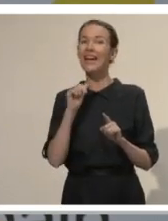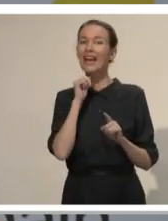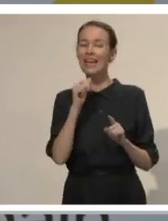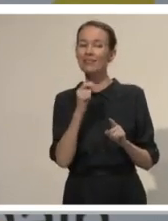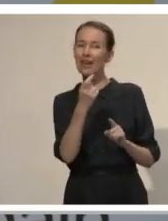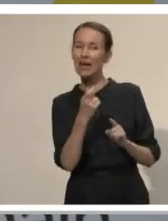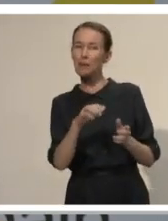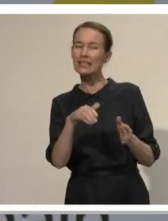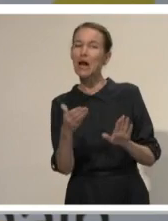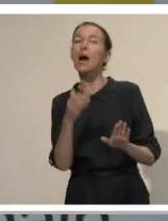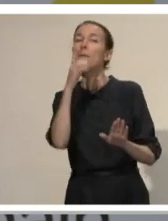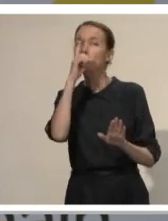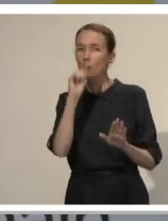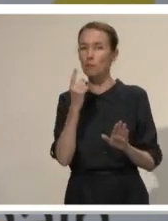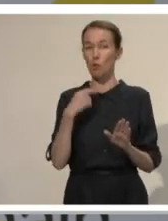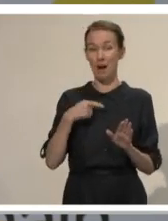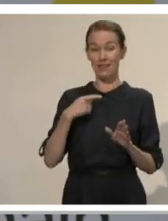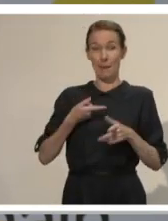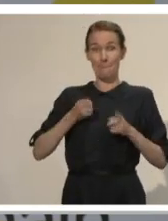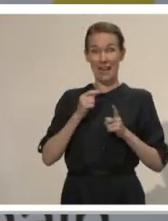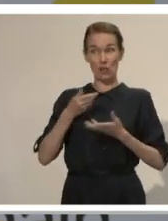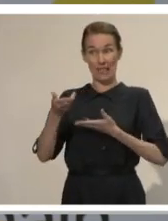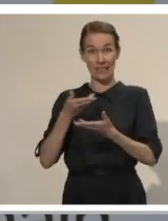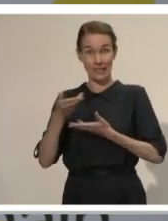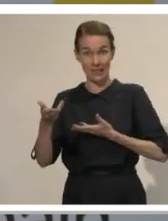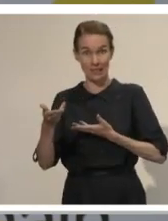the facility manager. In hospitals, people will be able to visit.